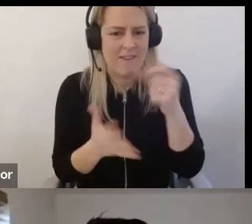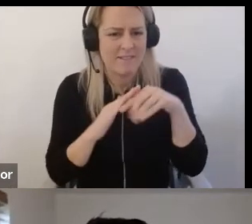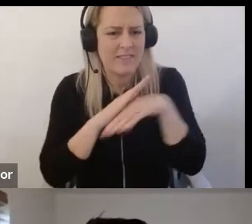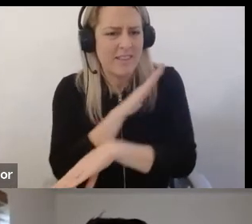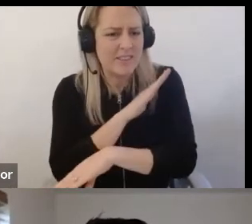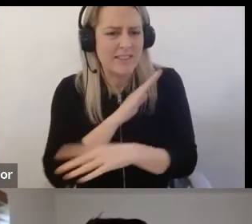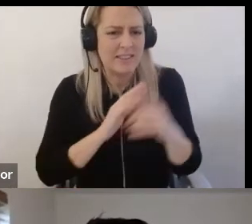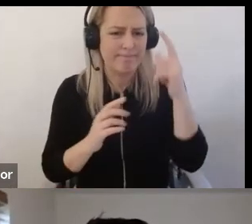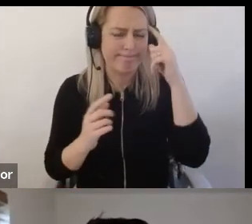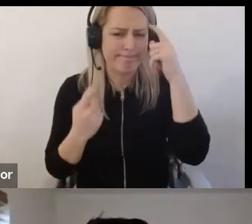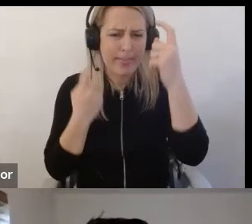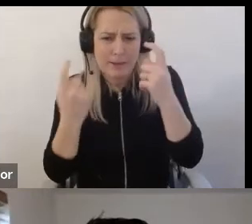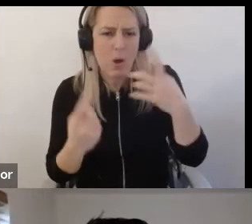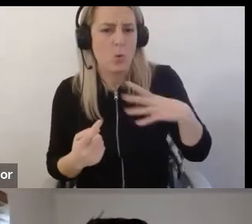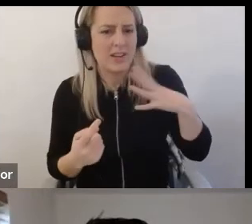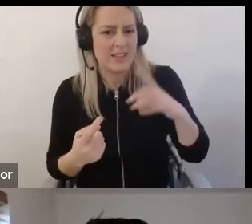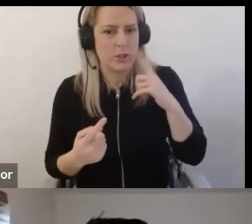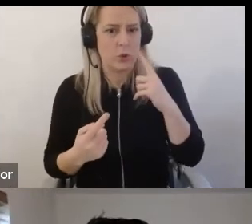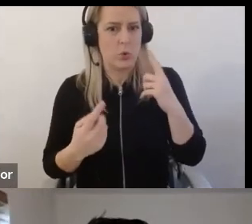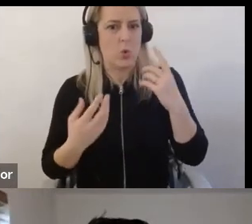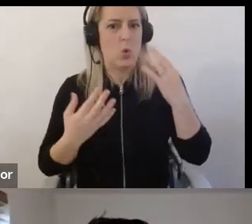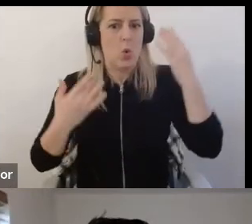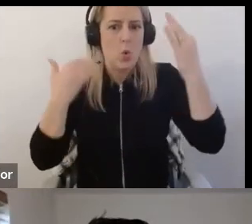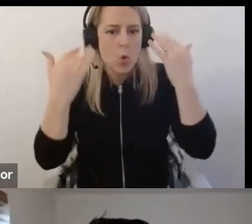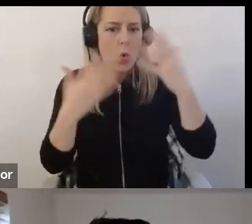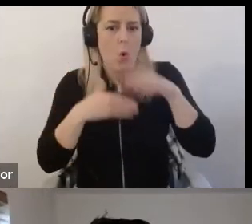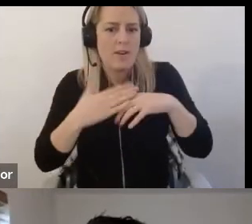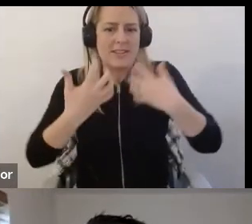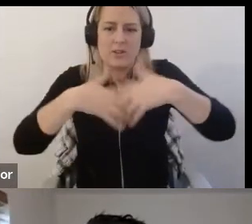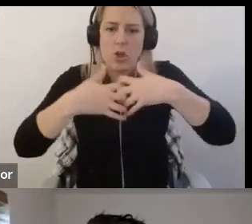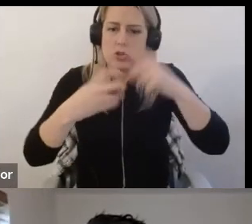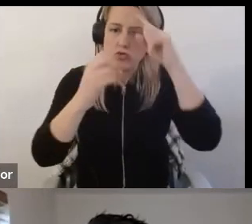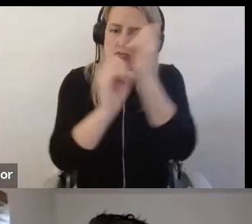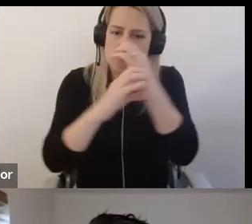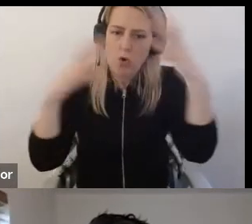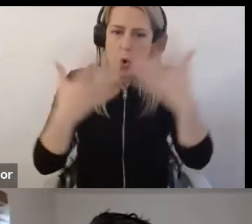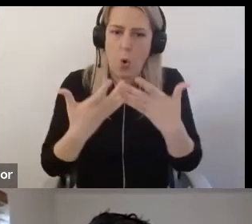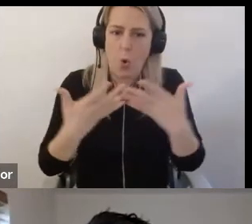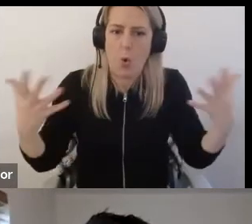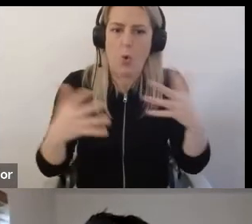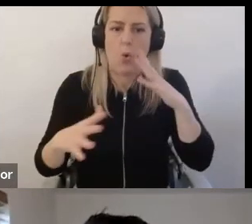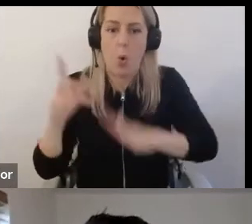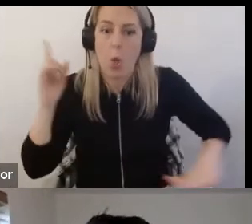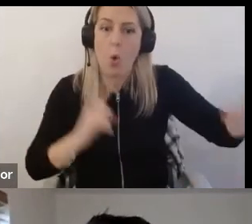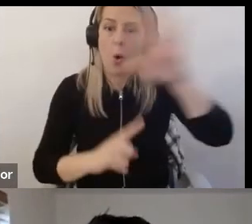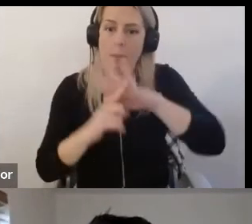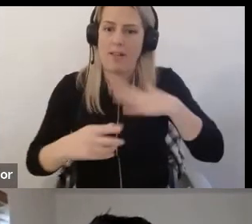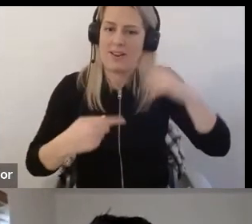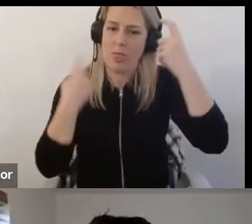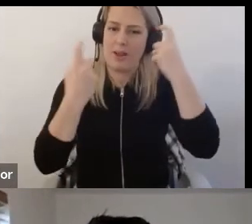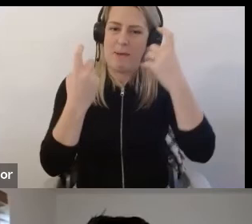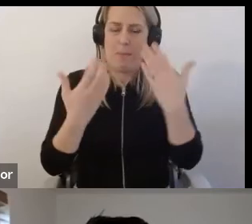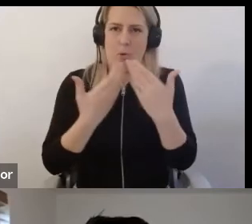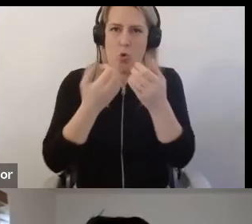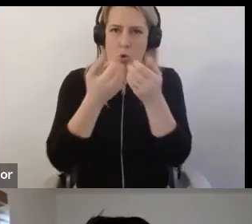and it's a growth mindset. And when you begin to look at it more of that sort of innovation mindset and going beyond sort of a traditional conventional cost